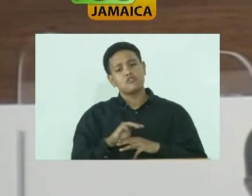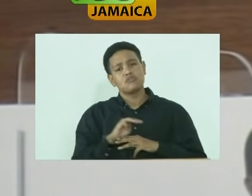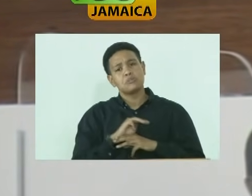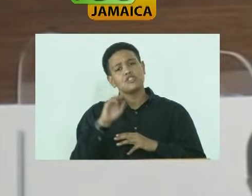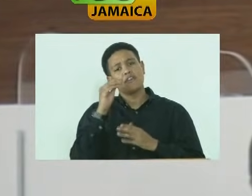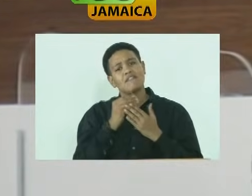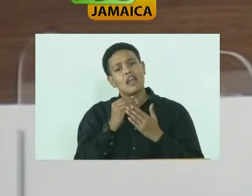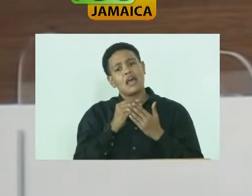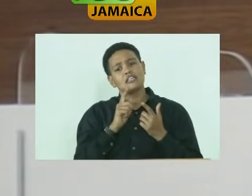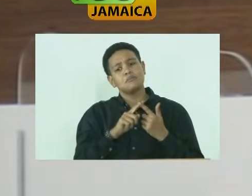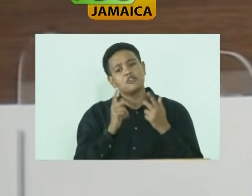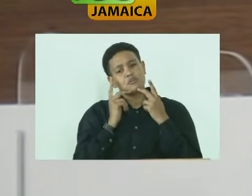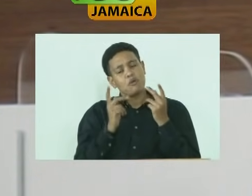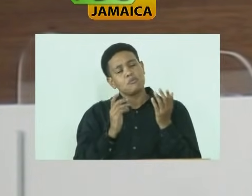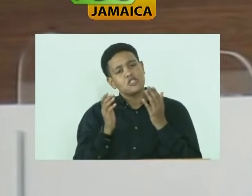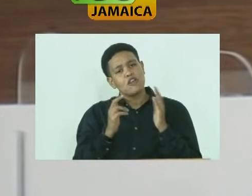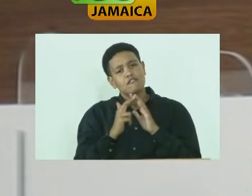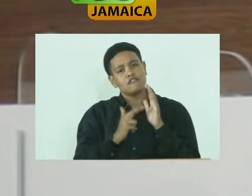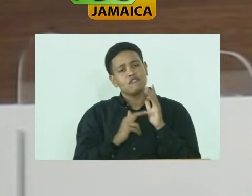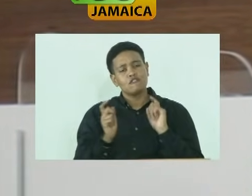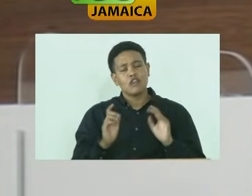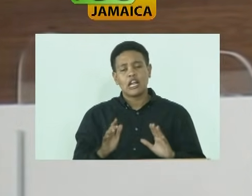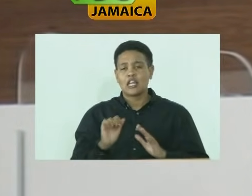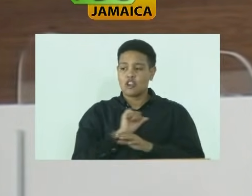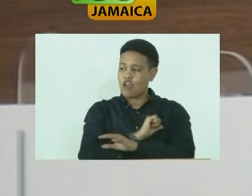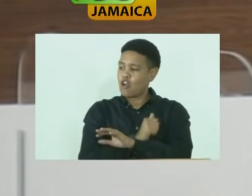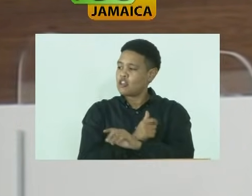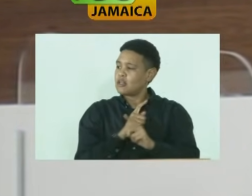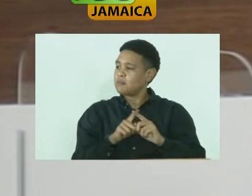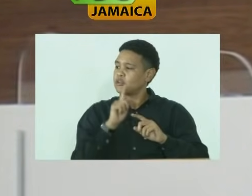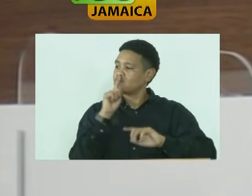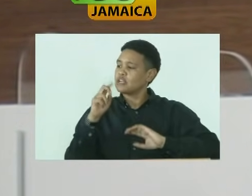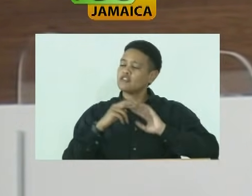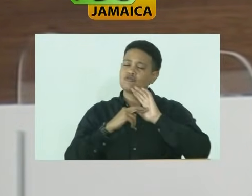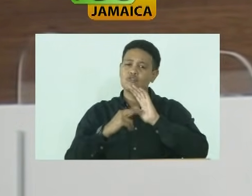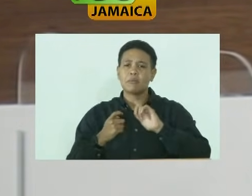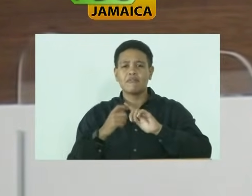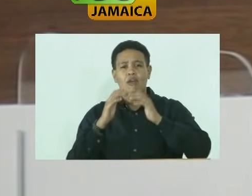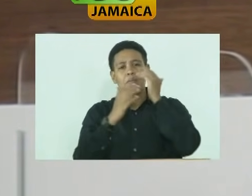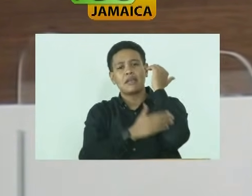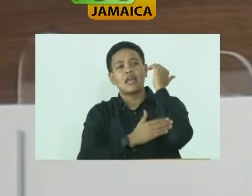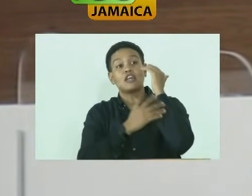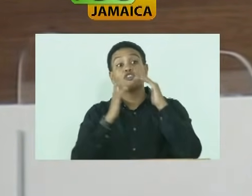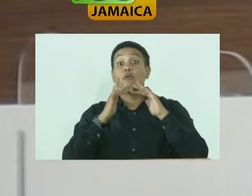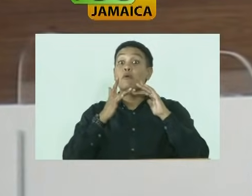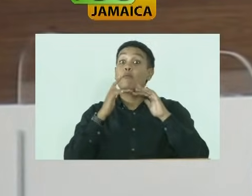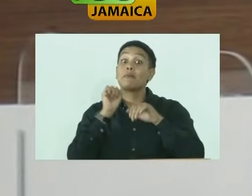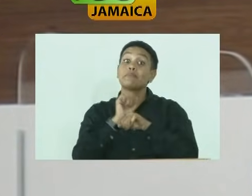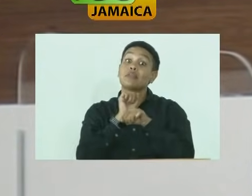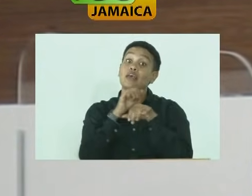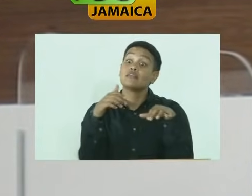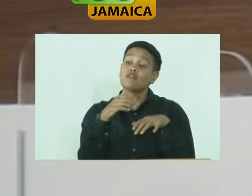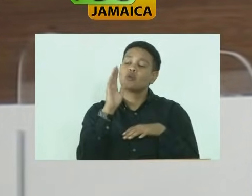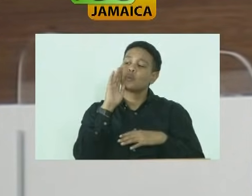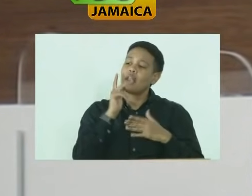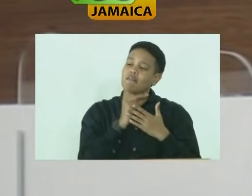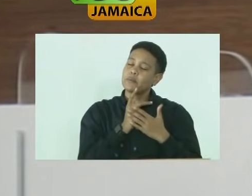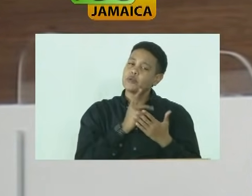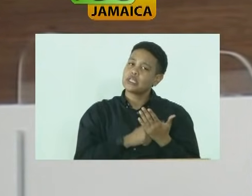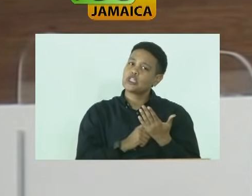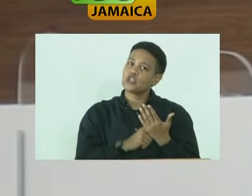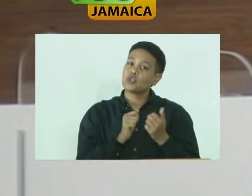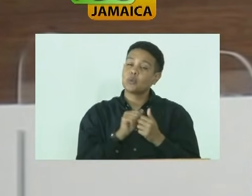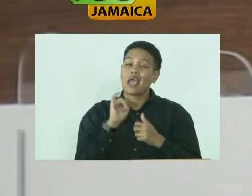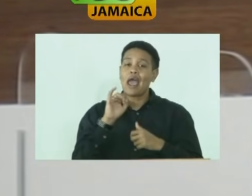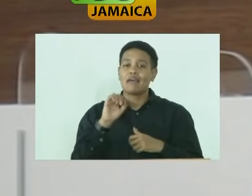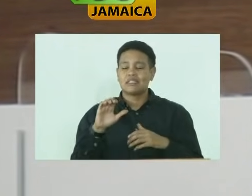Service, regulatory authorities, as well as representatives from the National Broadband Task Force will be having preliminary discussions with the